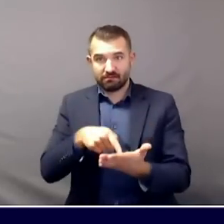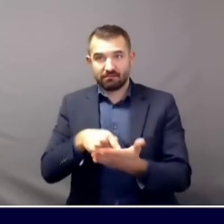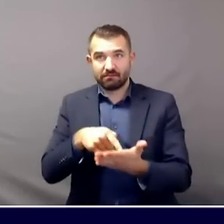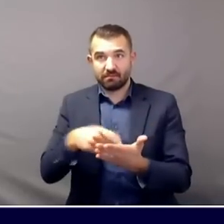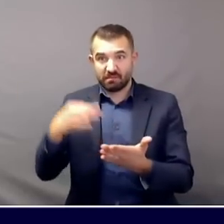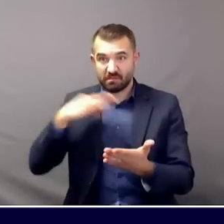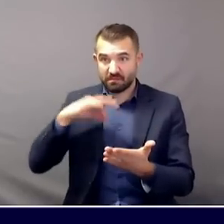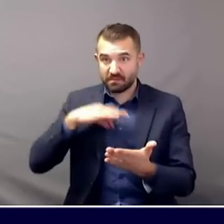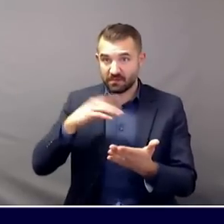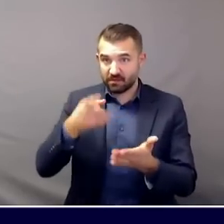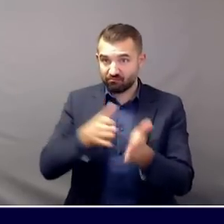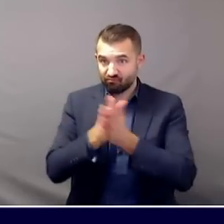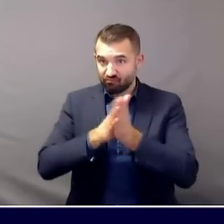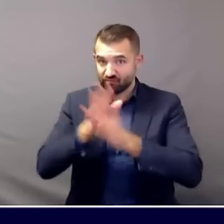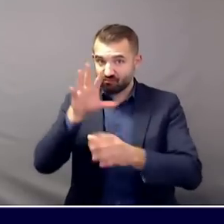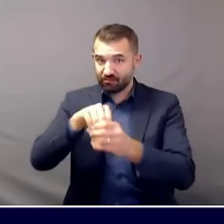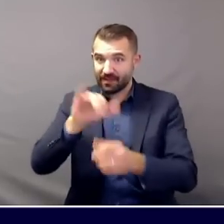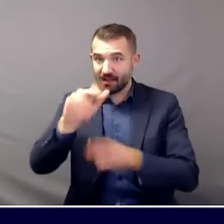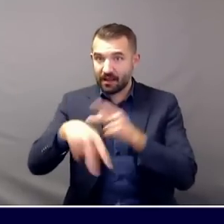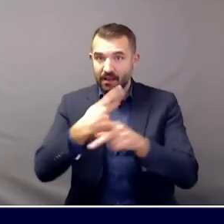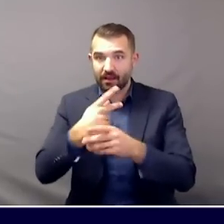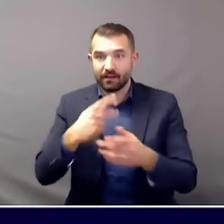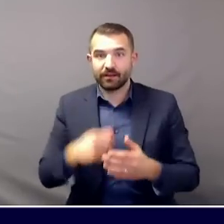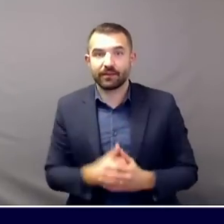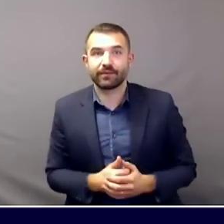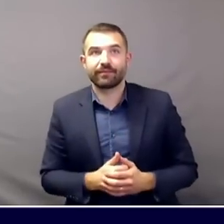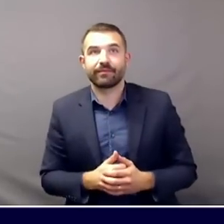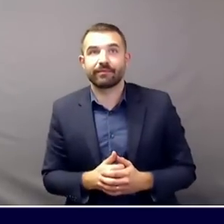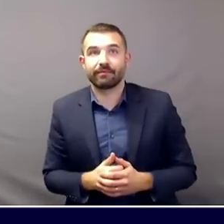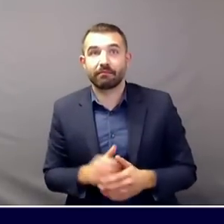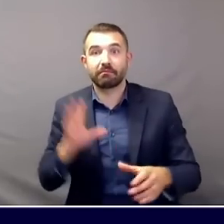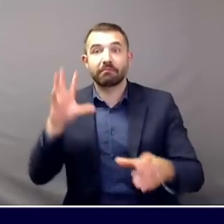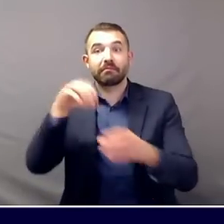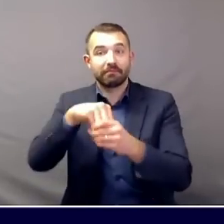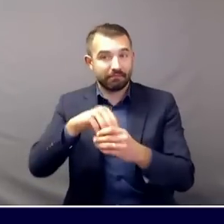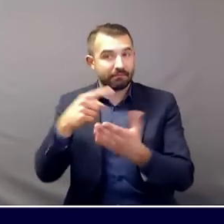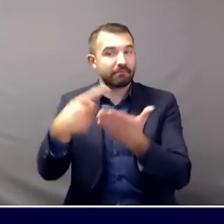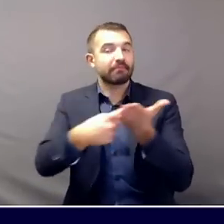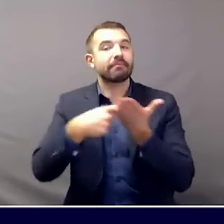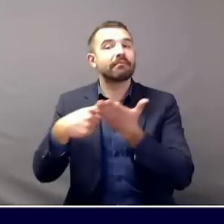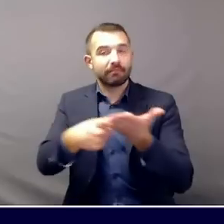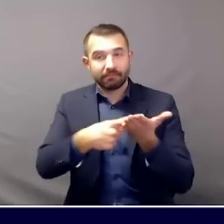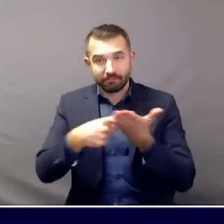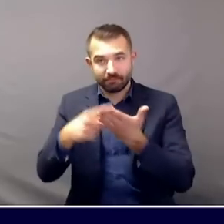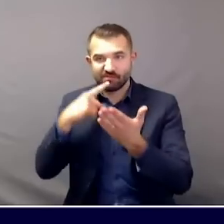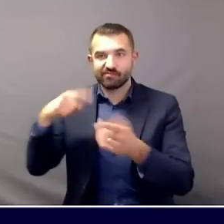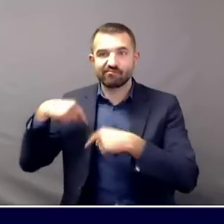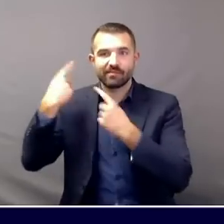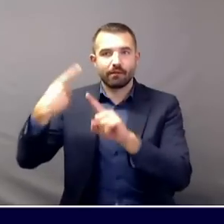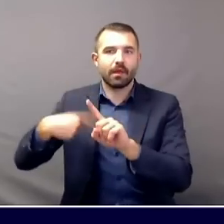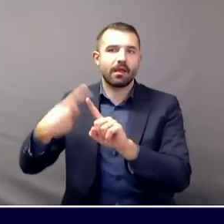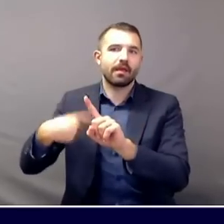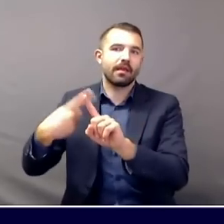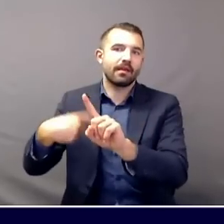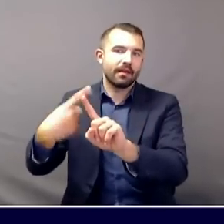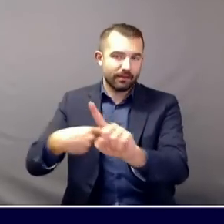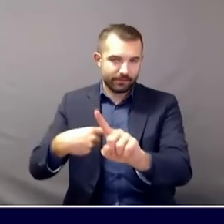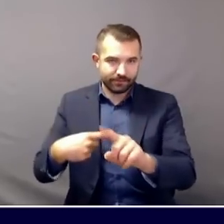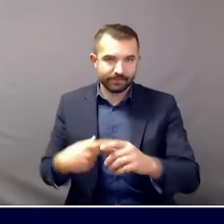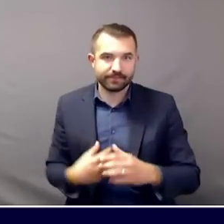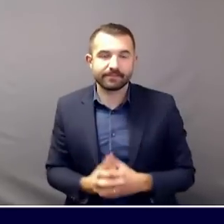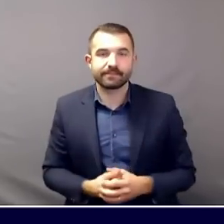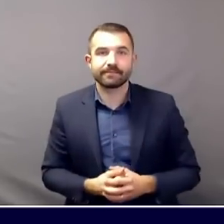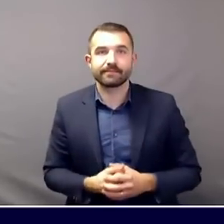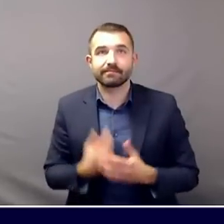have been in part of those conversations for months now, and we've been actively keeping tabs on how